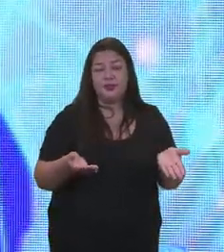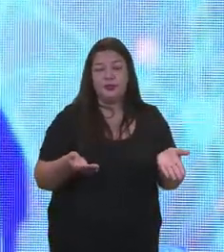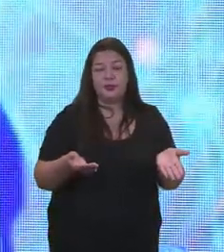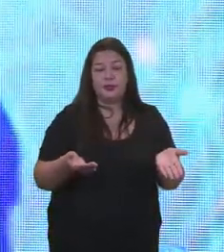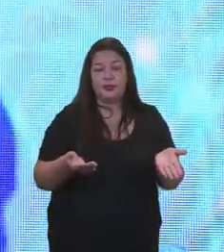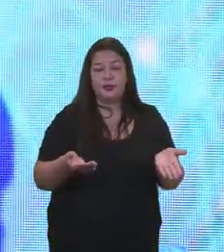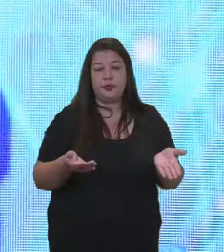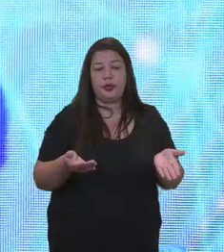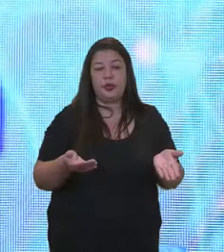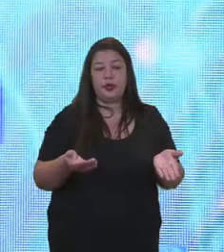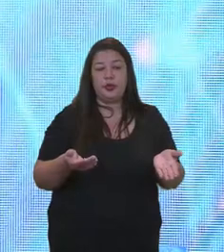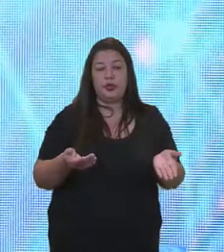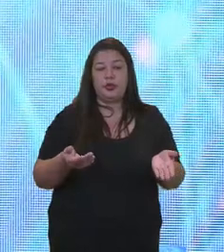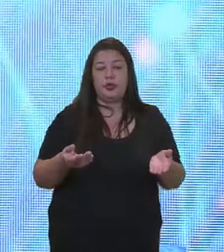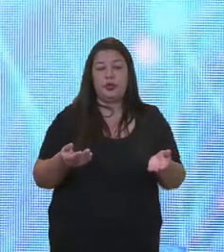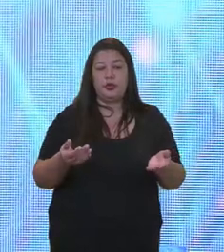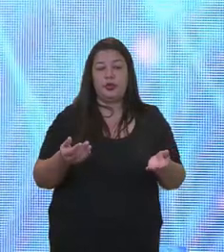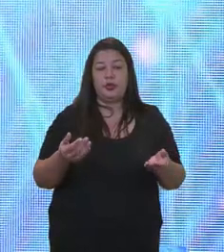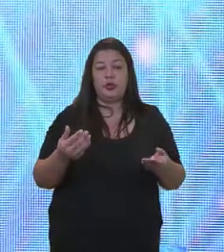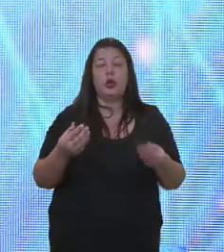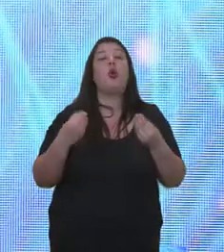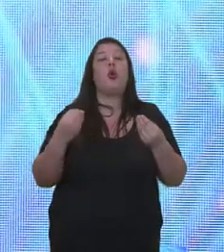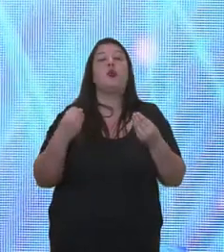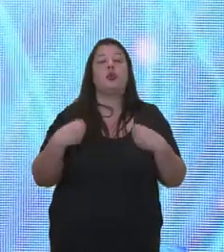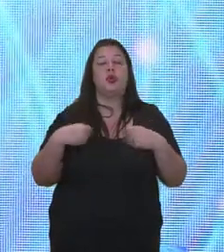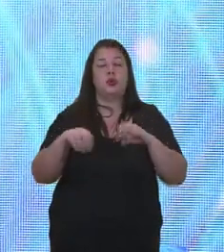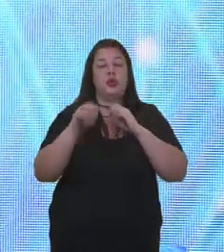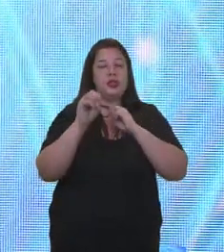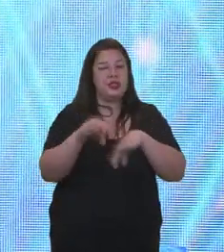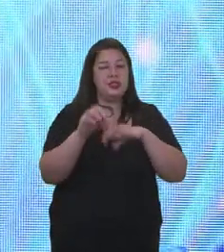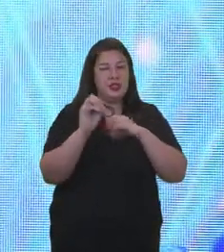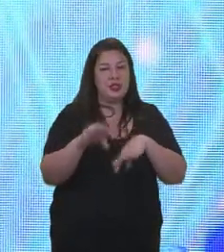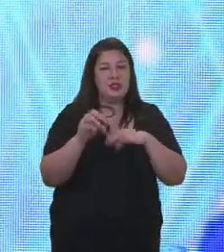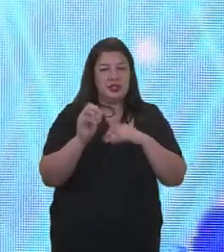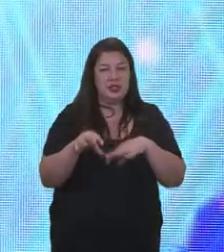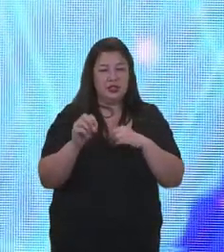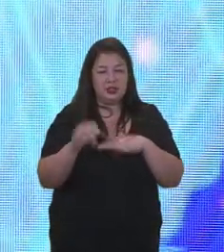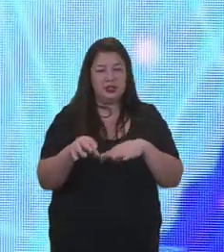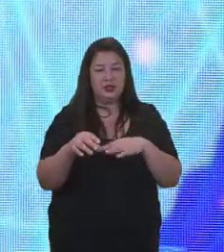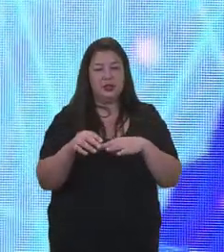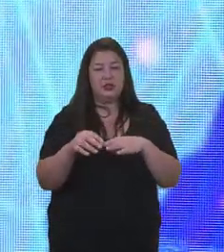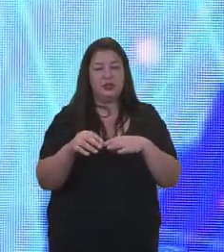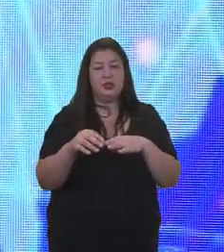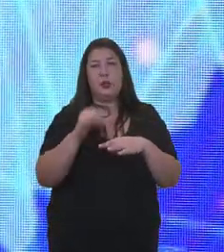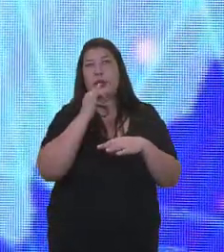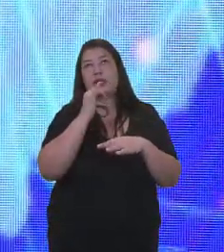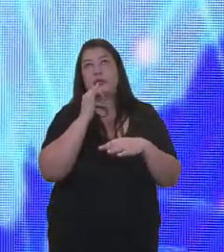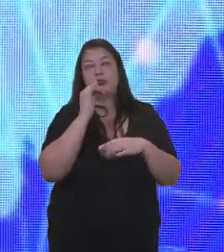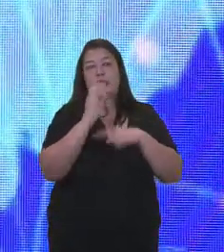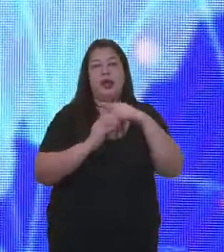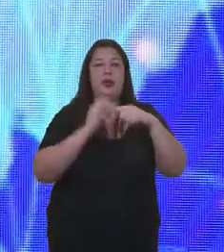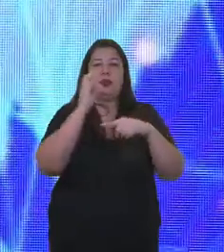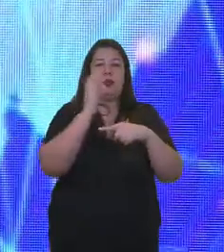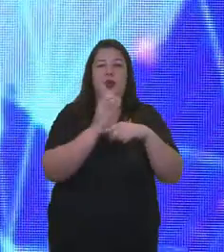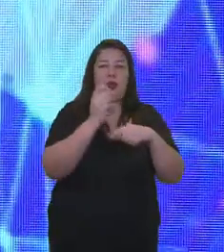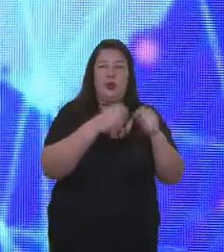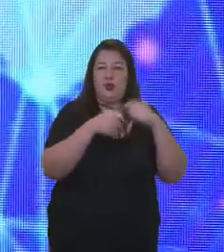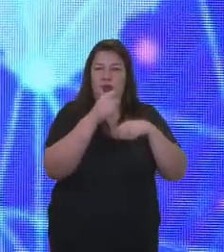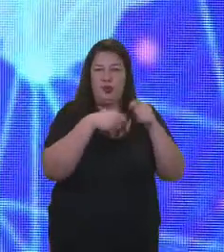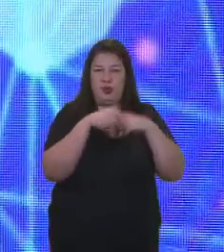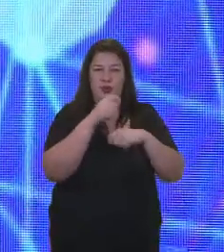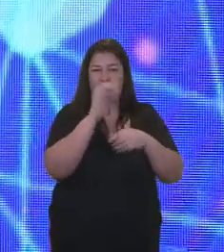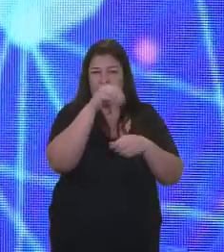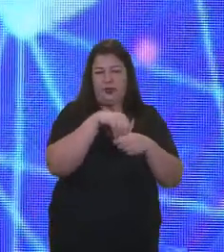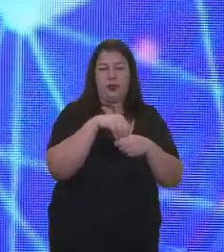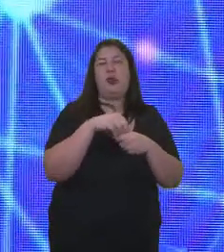the I'm not doing the things on the table? How am I teaching with the carbon